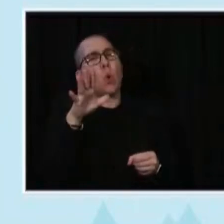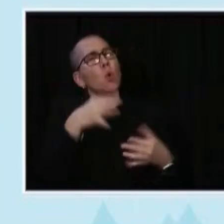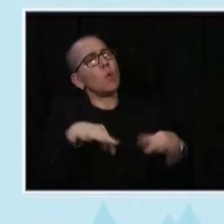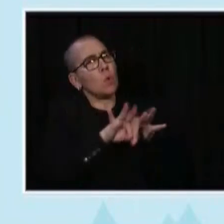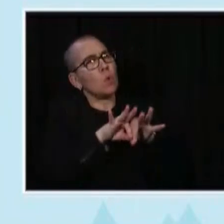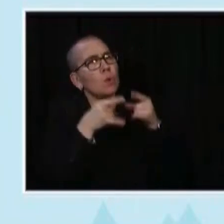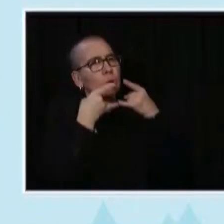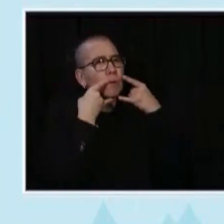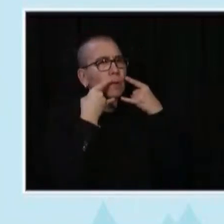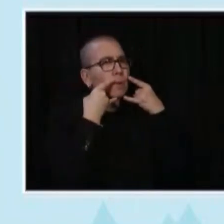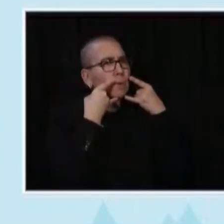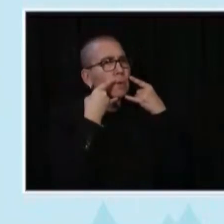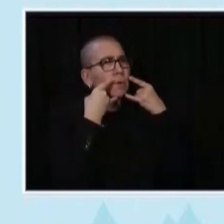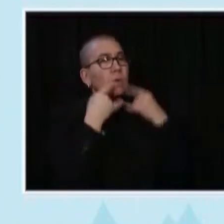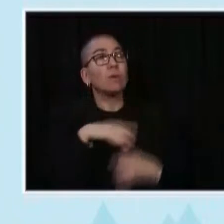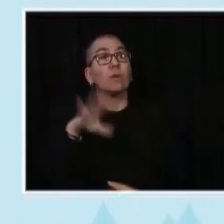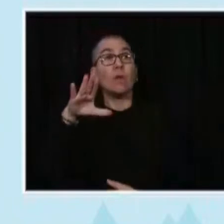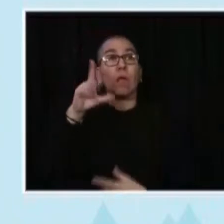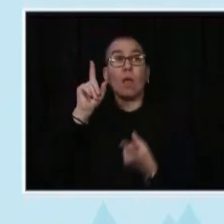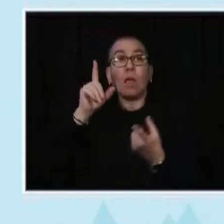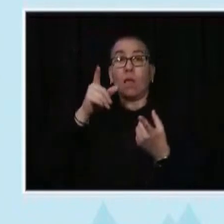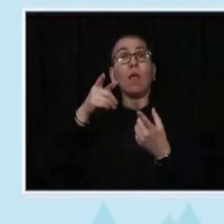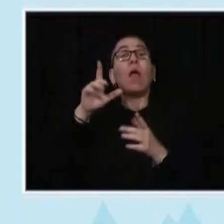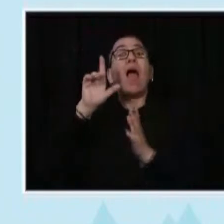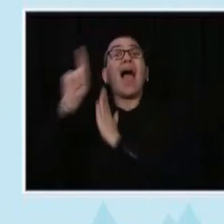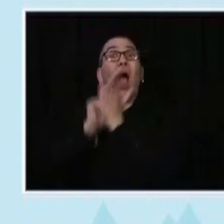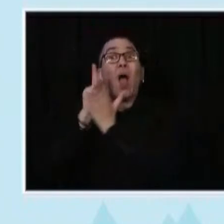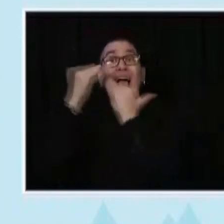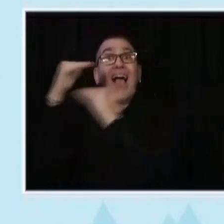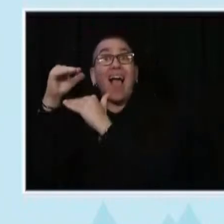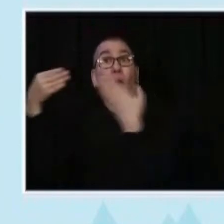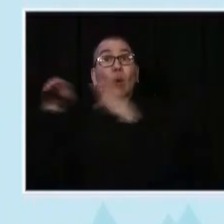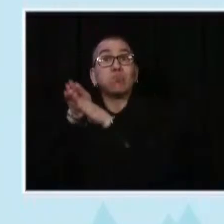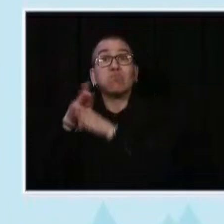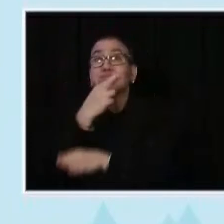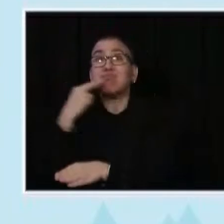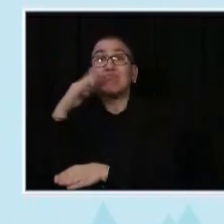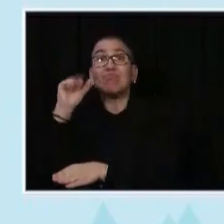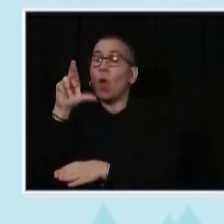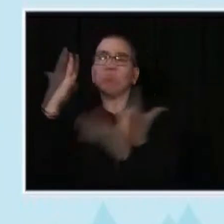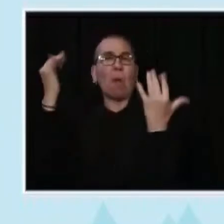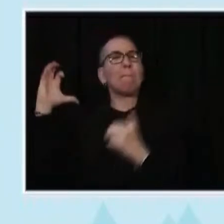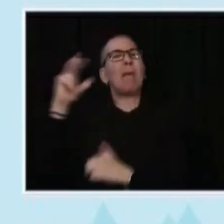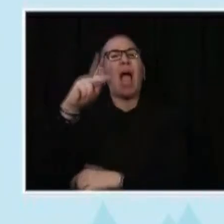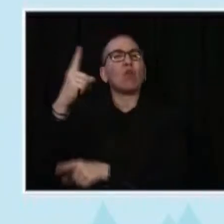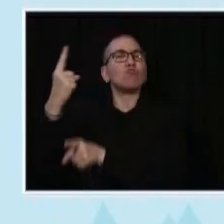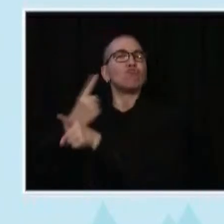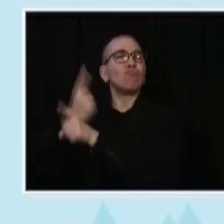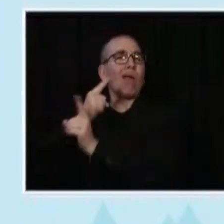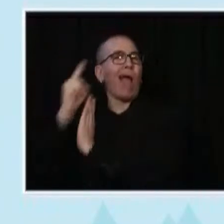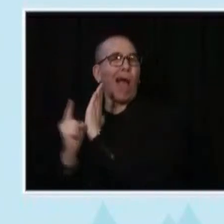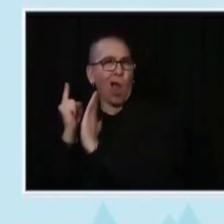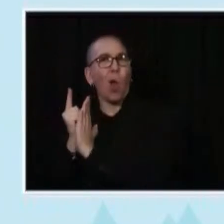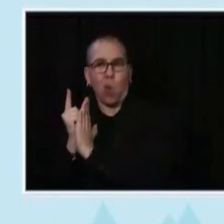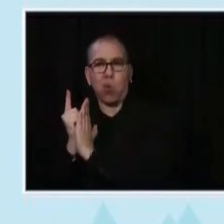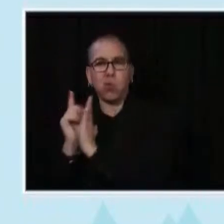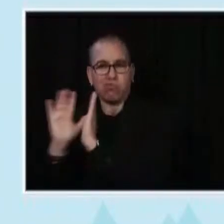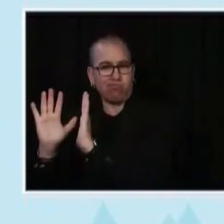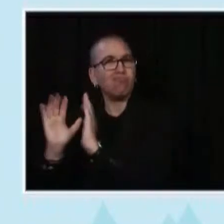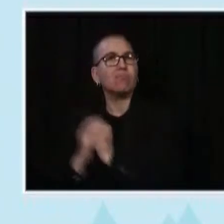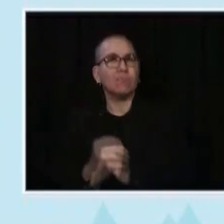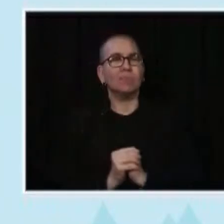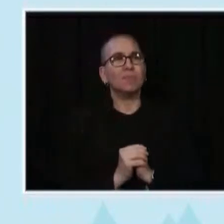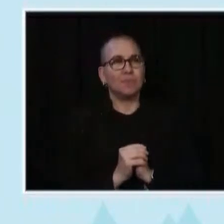state closing times. And step 2, this is the one we're going for, Minnesota. We got 3 weeks. We've got